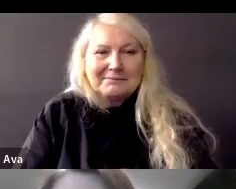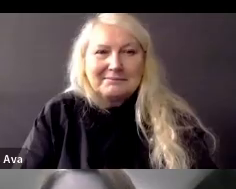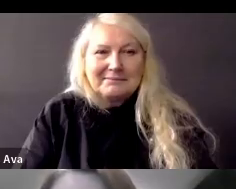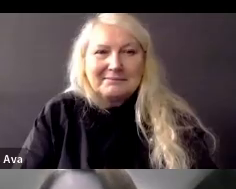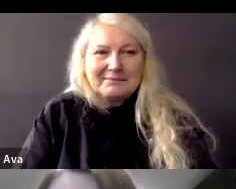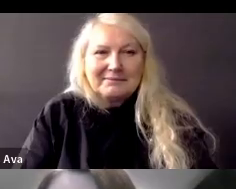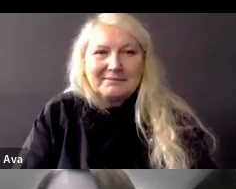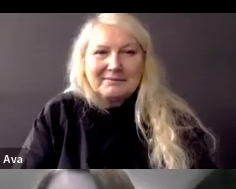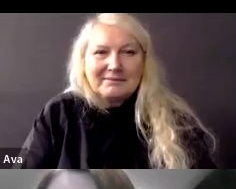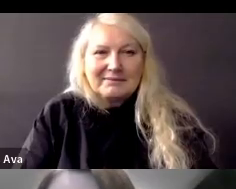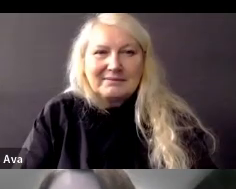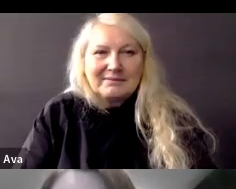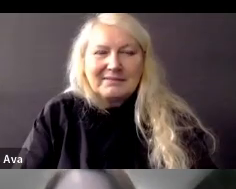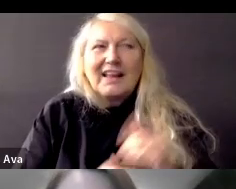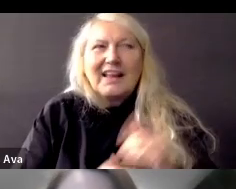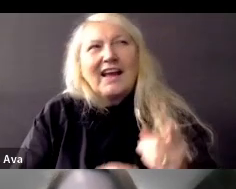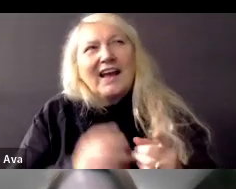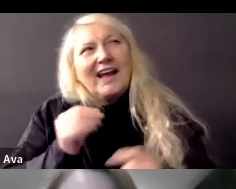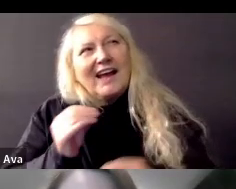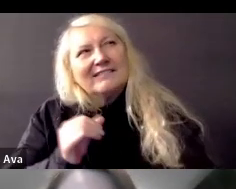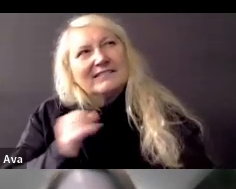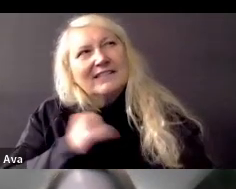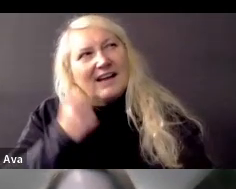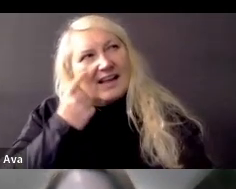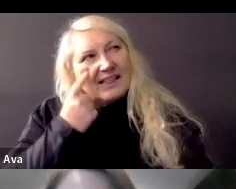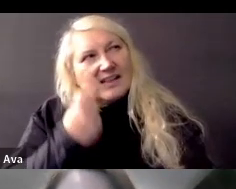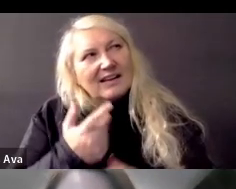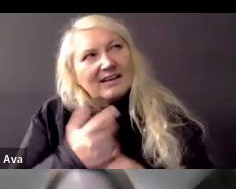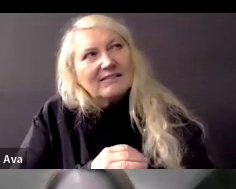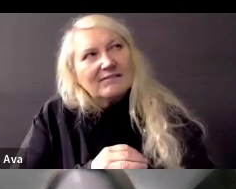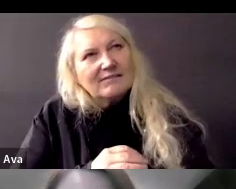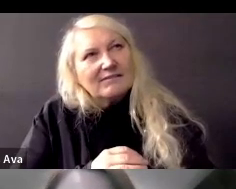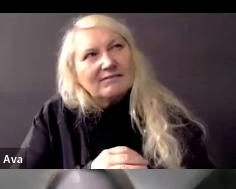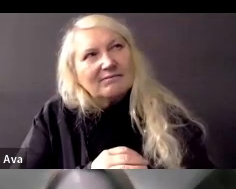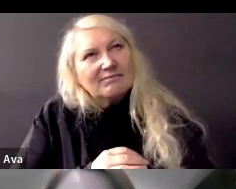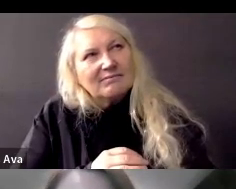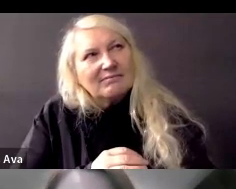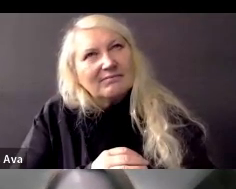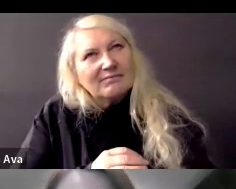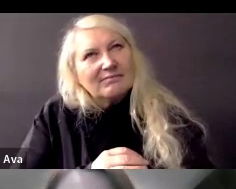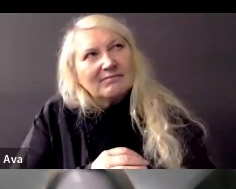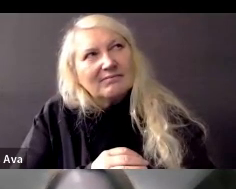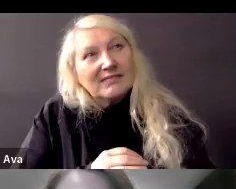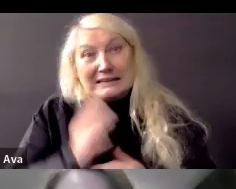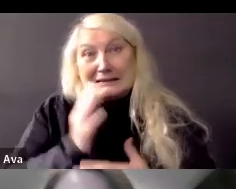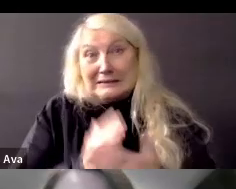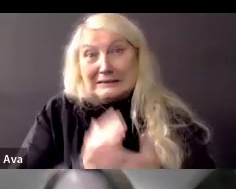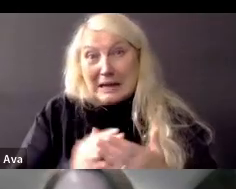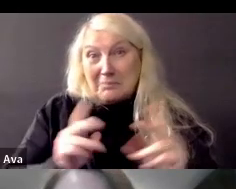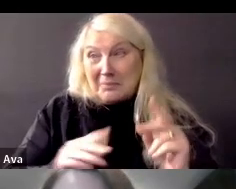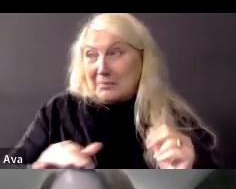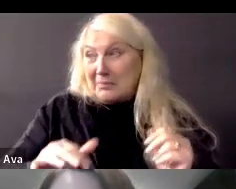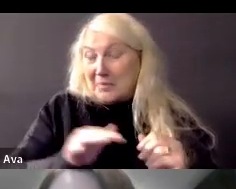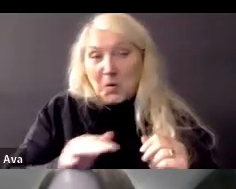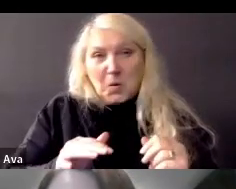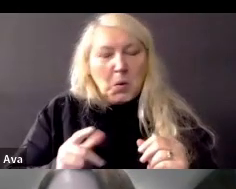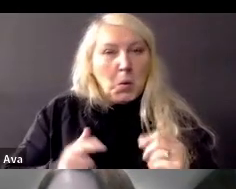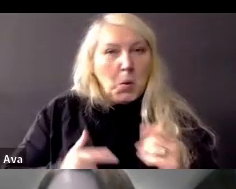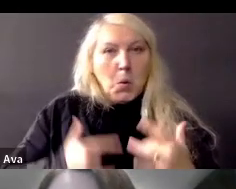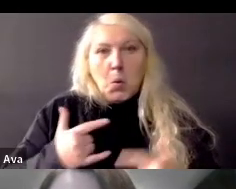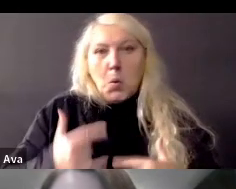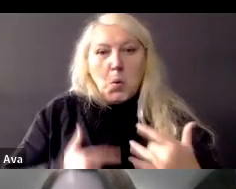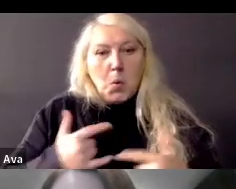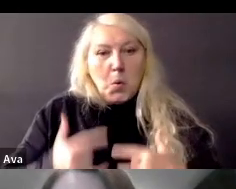I think also that I find a mix of people who are excited to sign and also